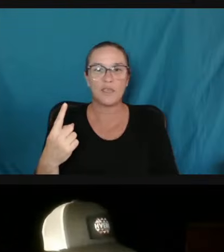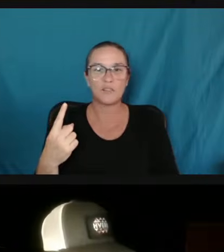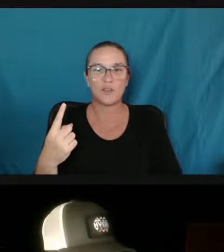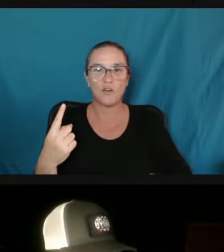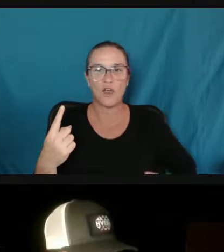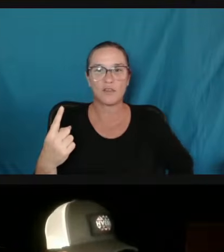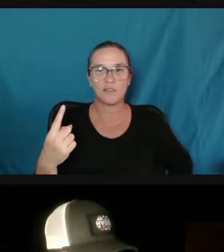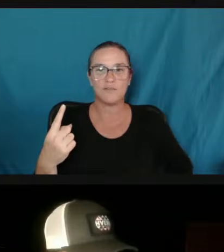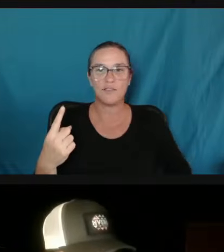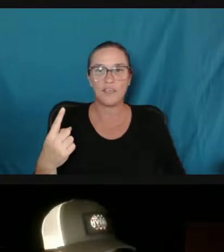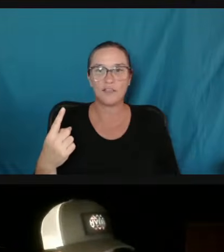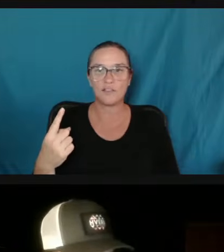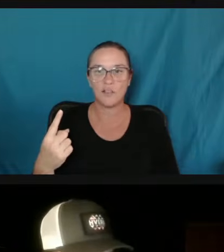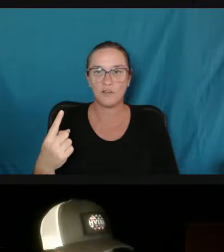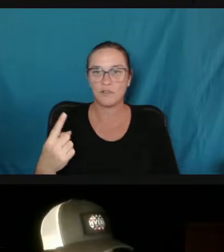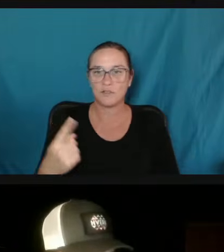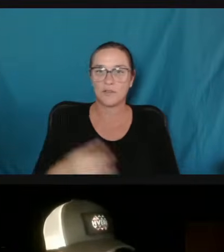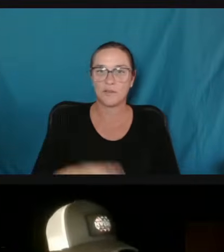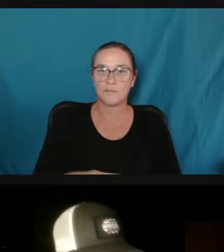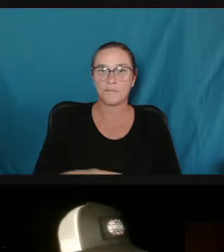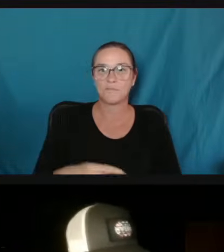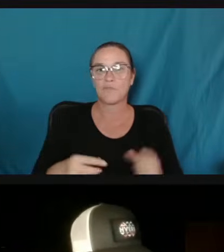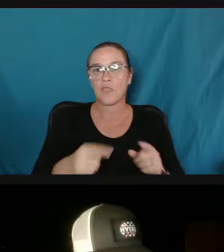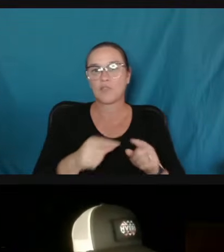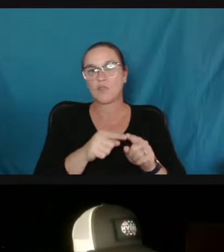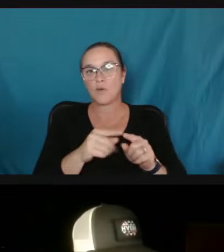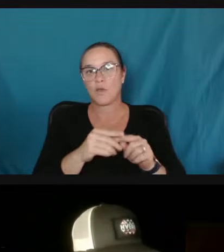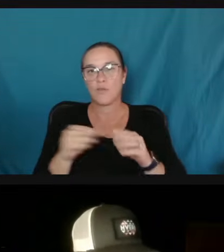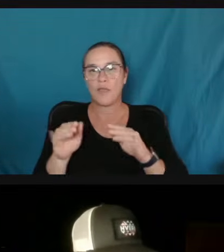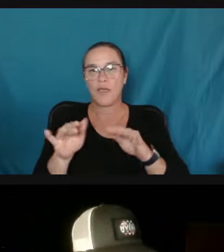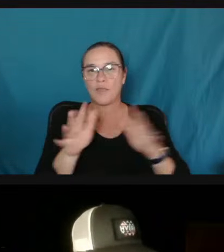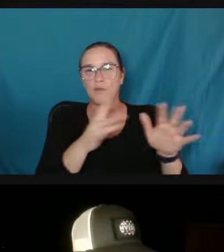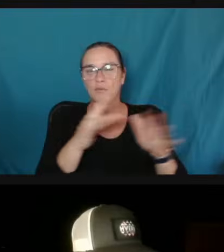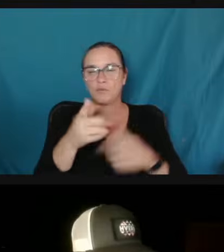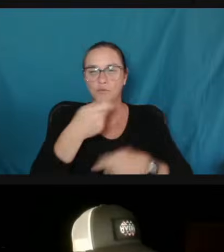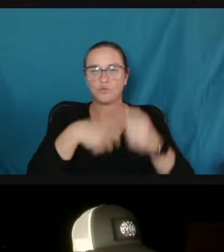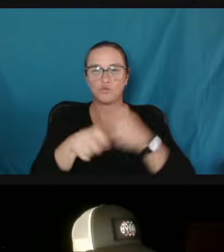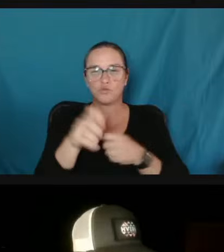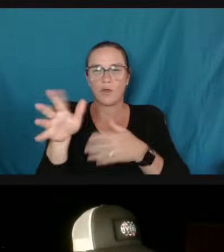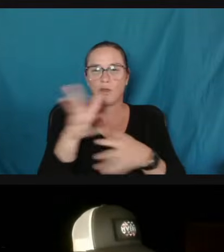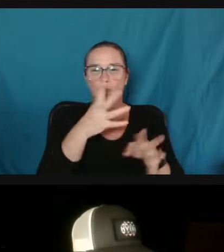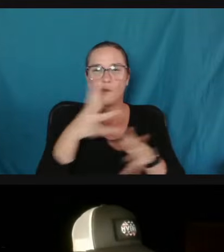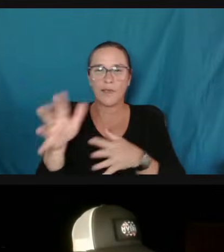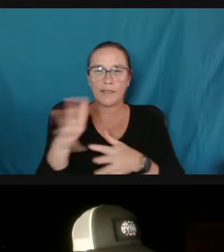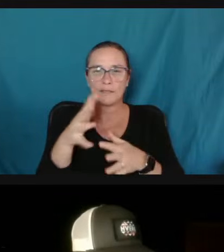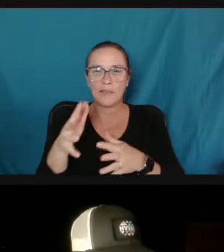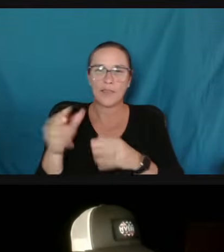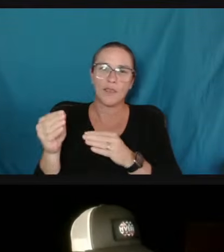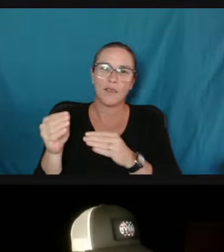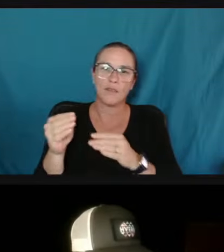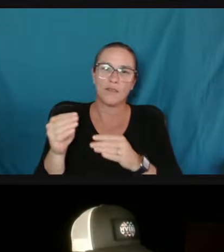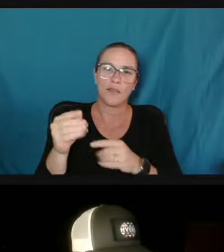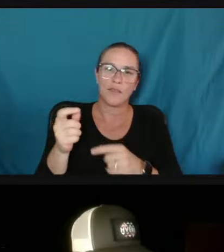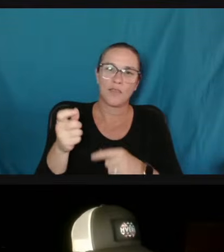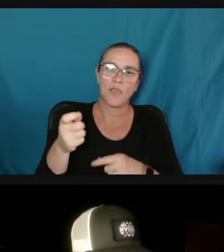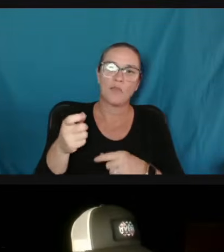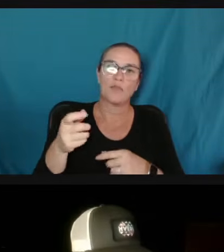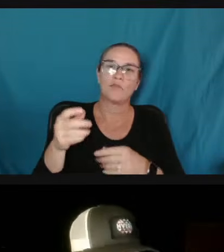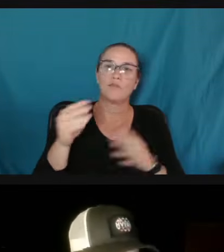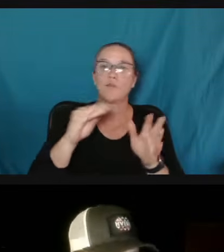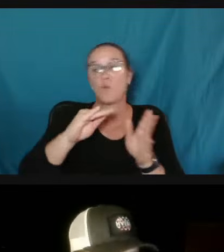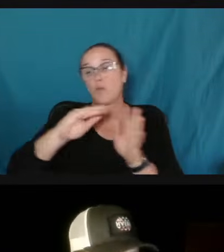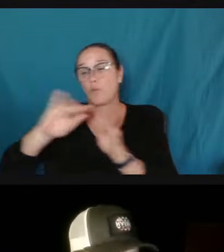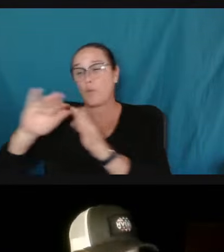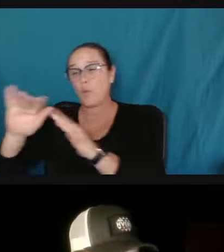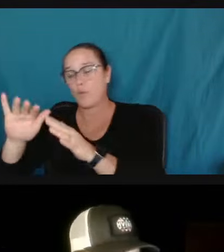in the 6th and 7th, about a week ago, we had those trade winds come in and replace the Kona winds that were